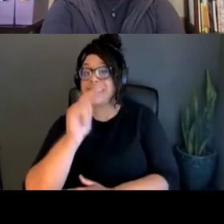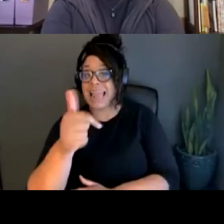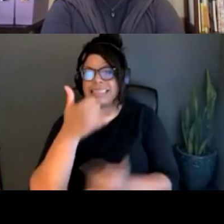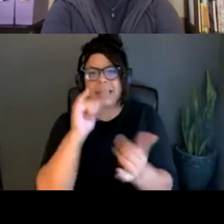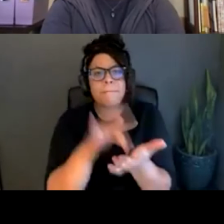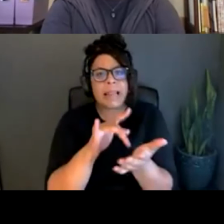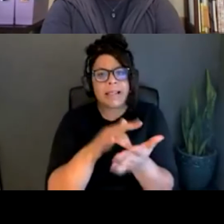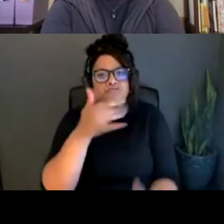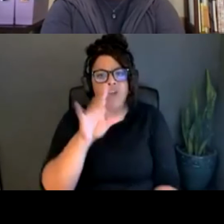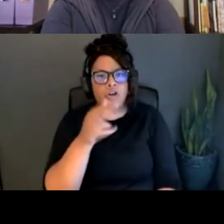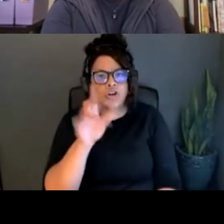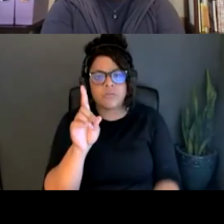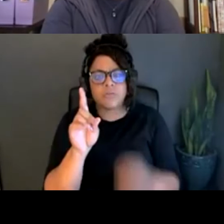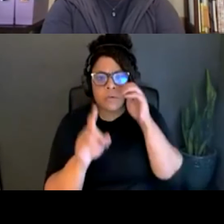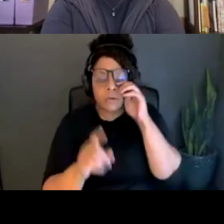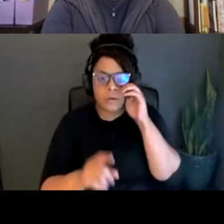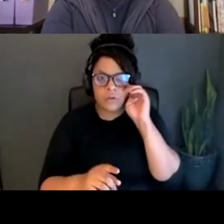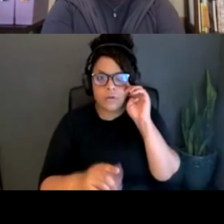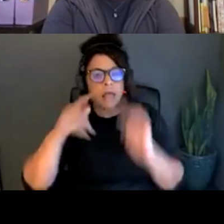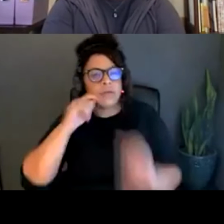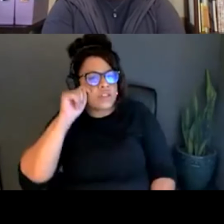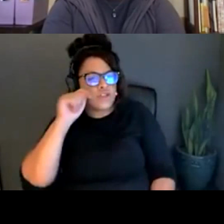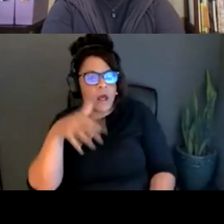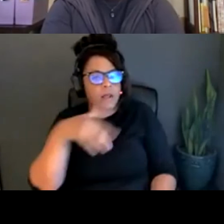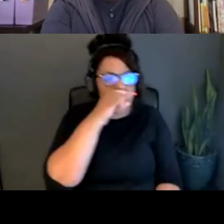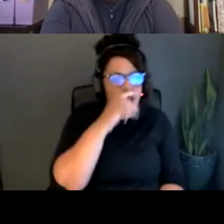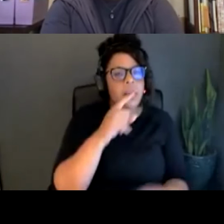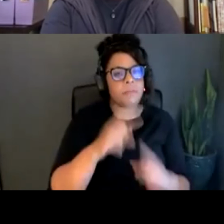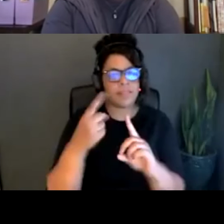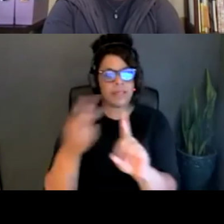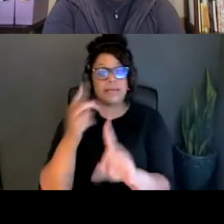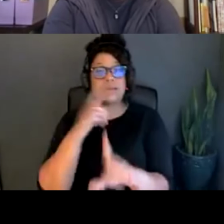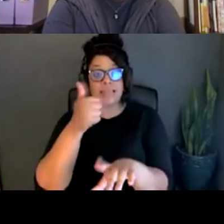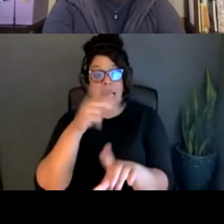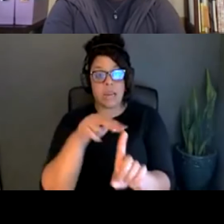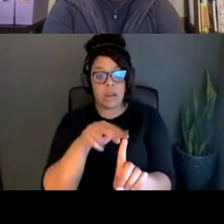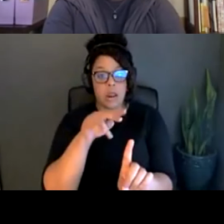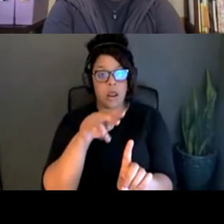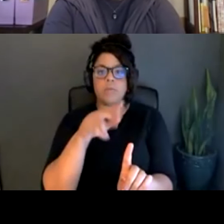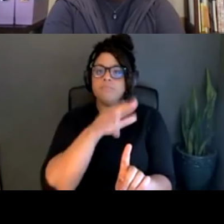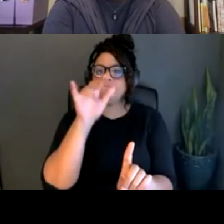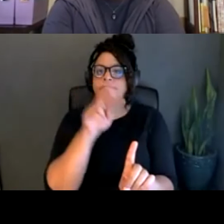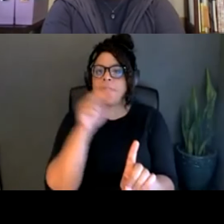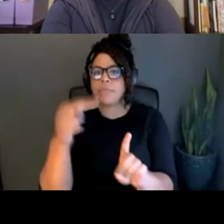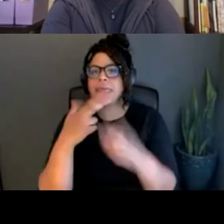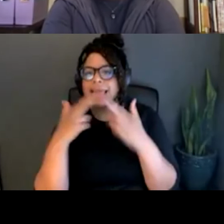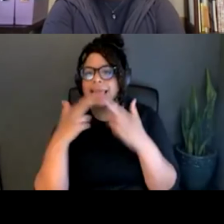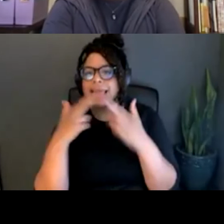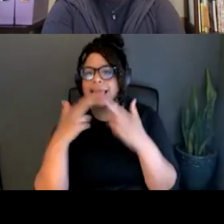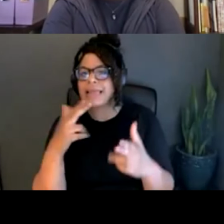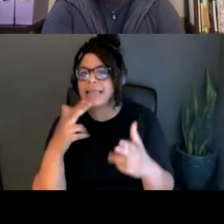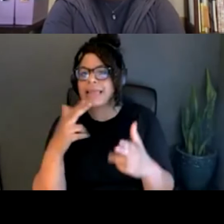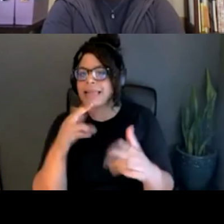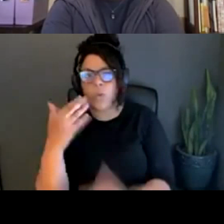very young, are not viewed in the same light of childhood innocence as their white peers, but are instead more likely